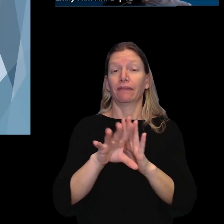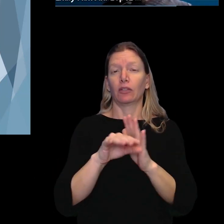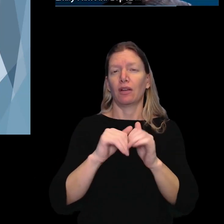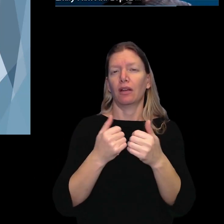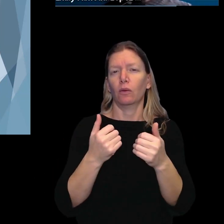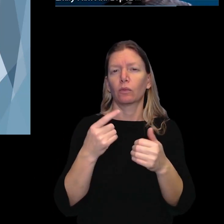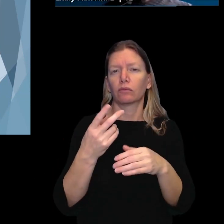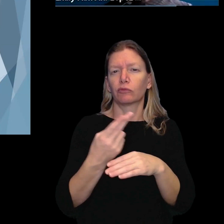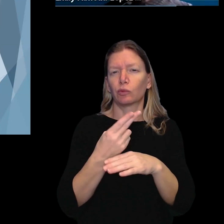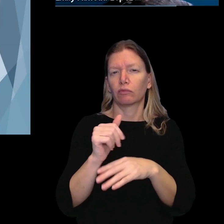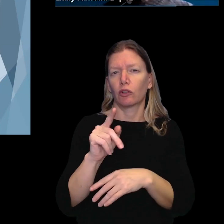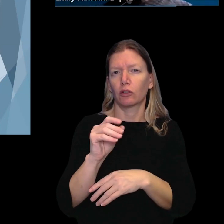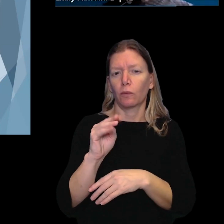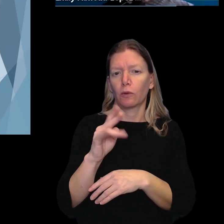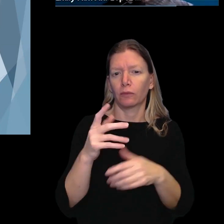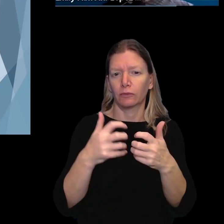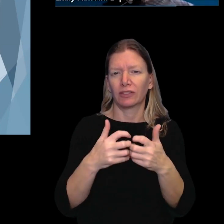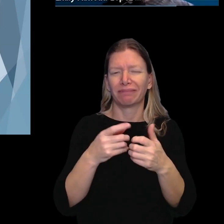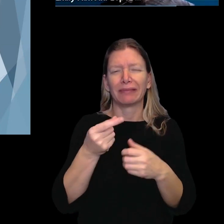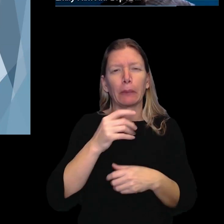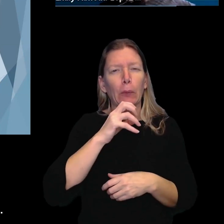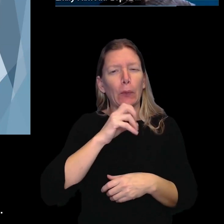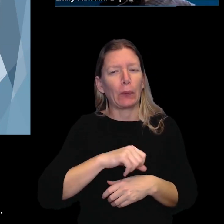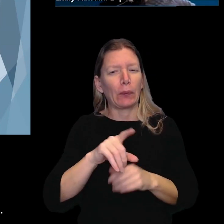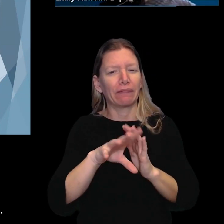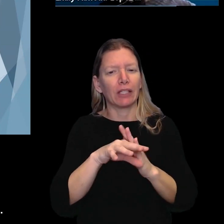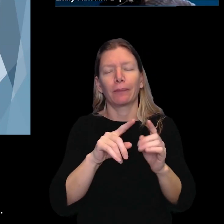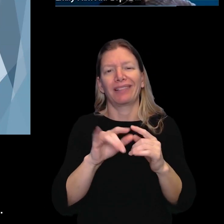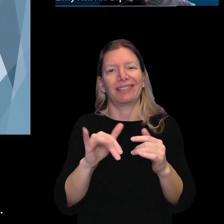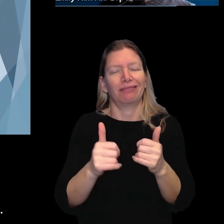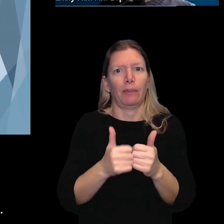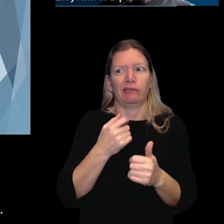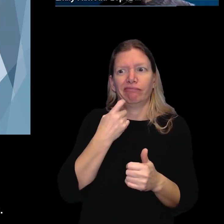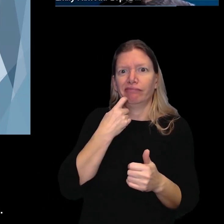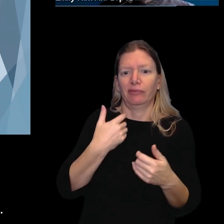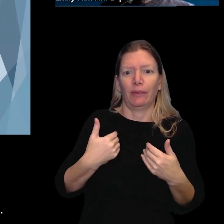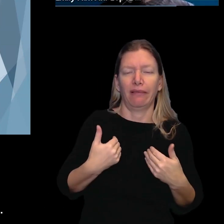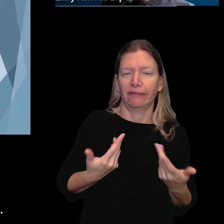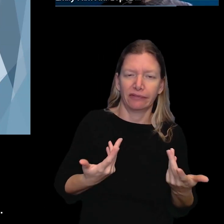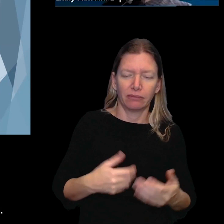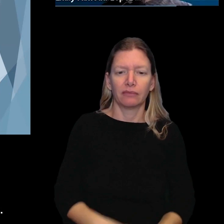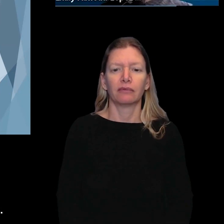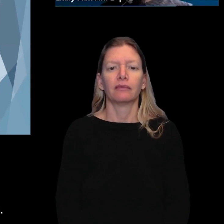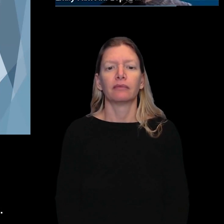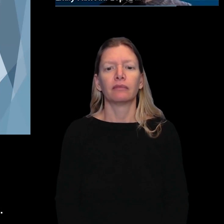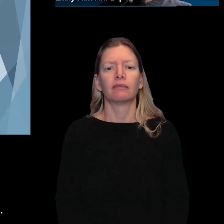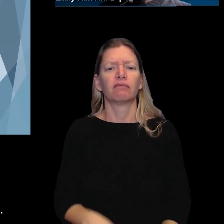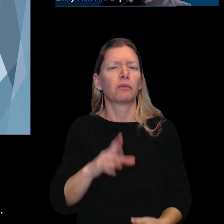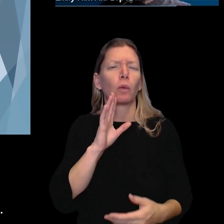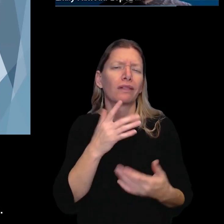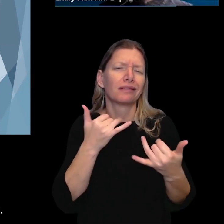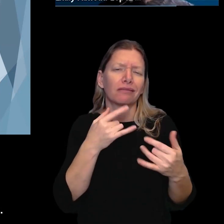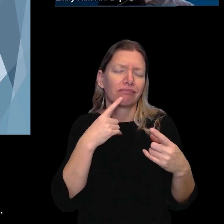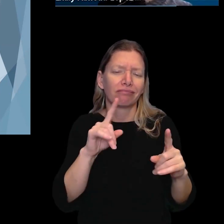This is a video on how to use the AutoMark machine. It's a little outdated, but it is the most current video that